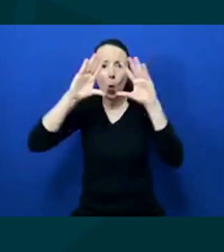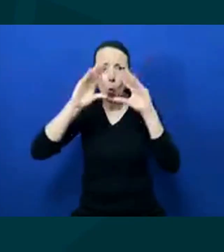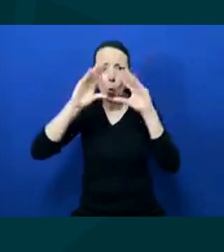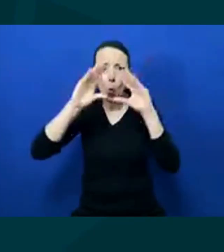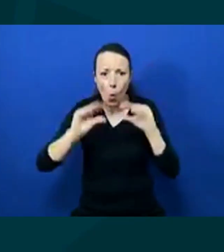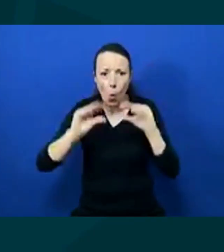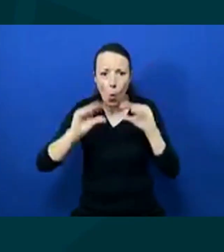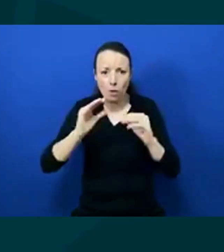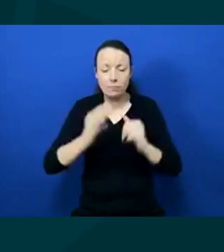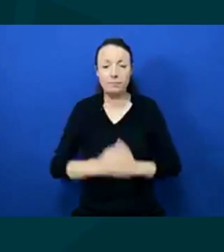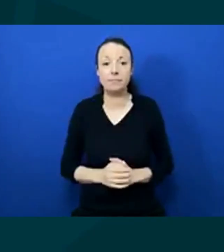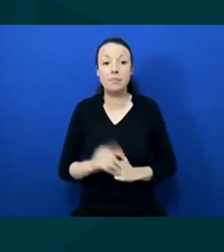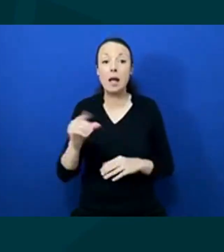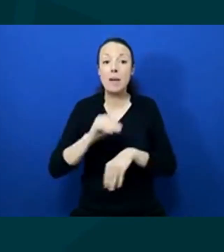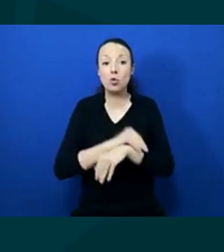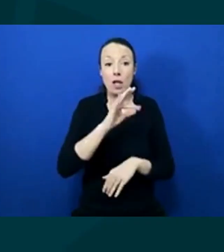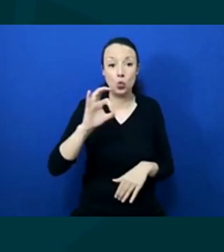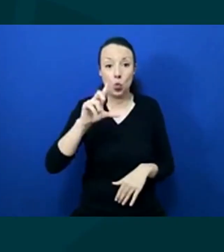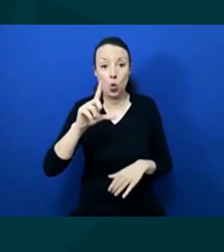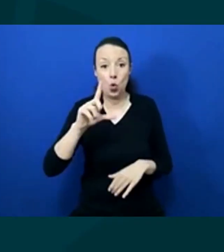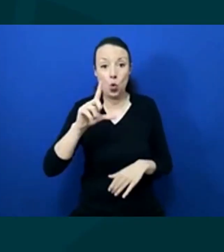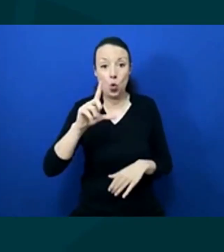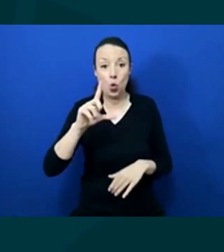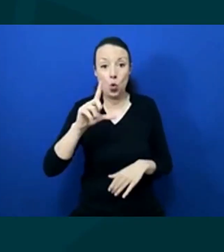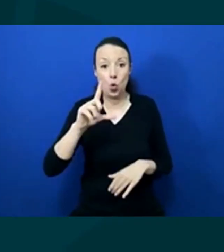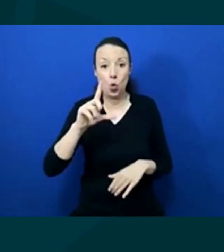this toolbox method